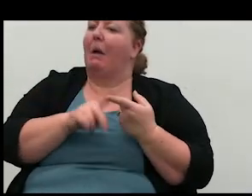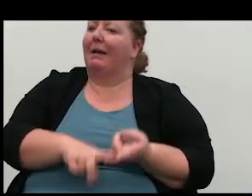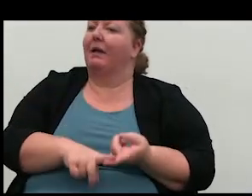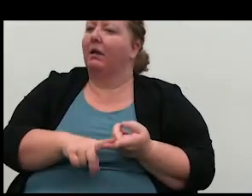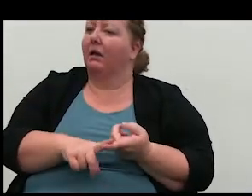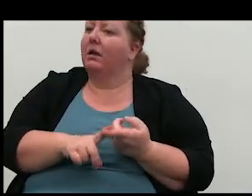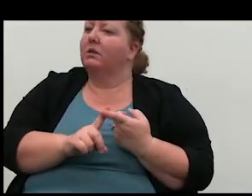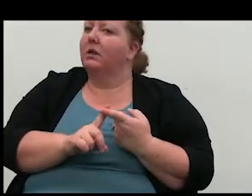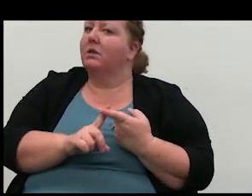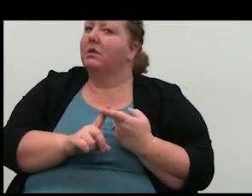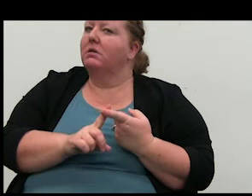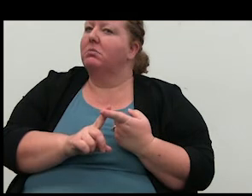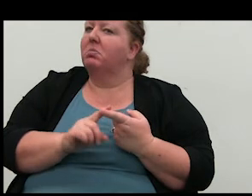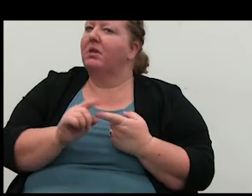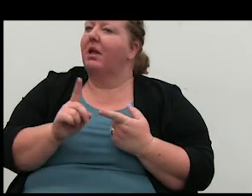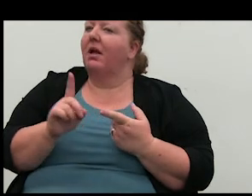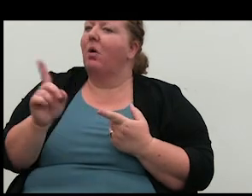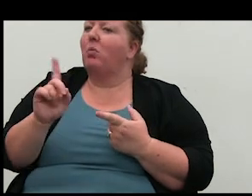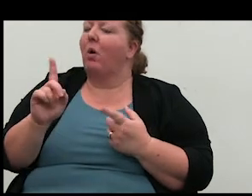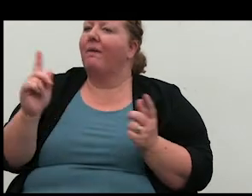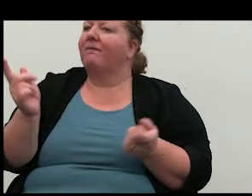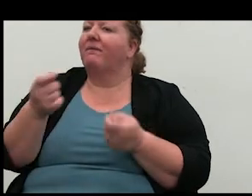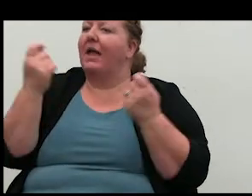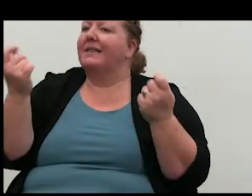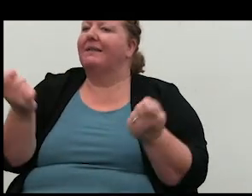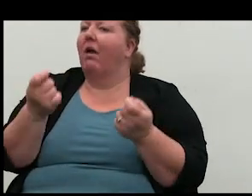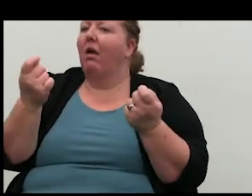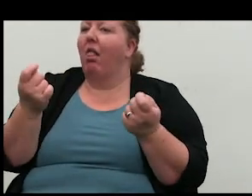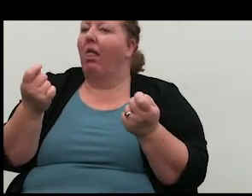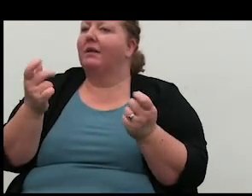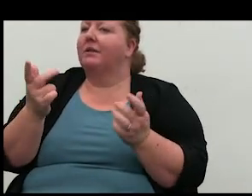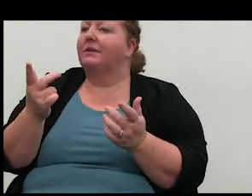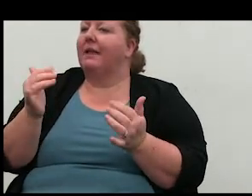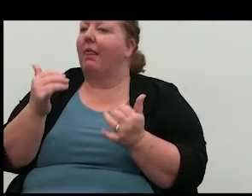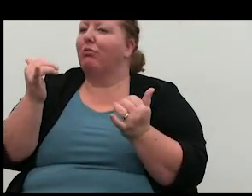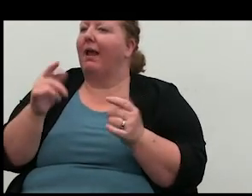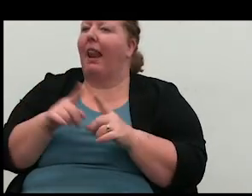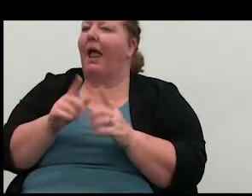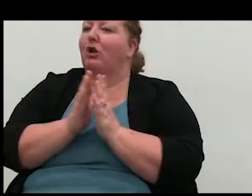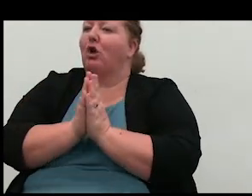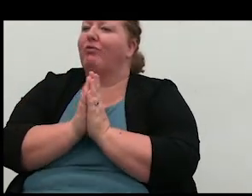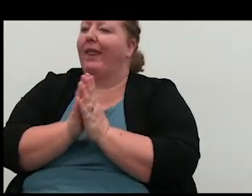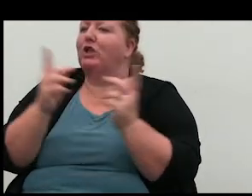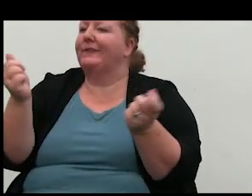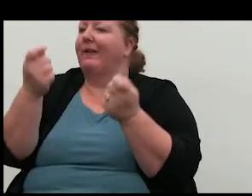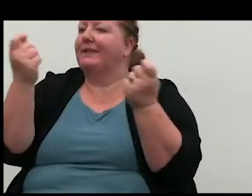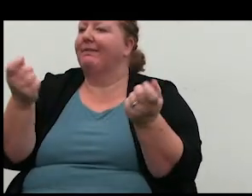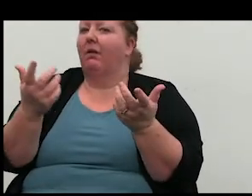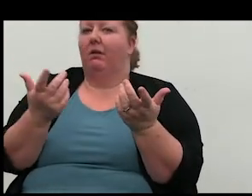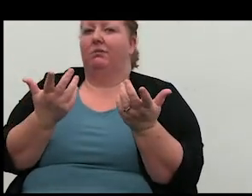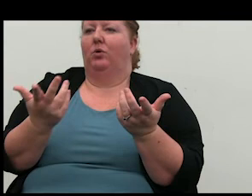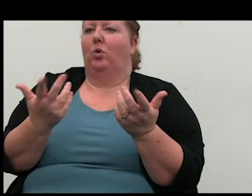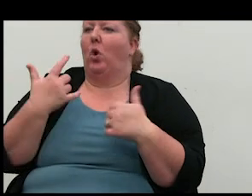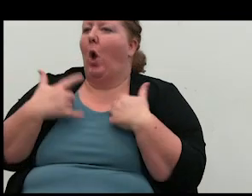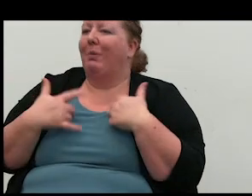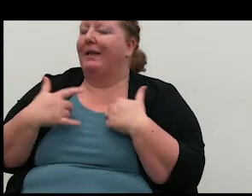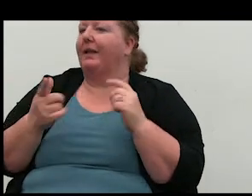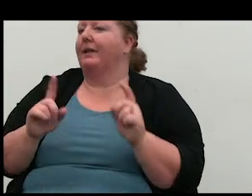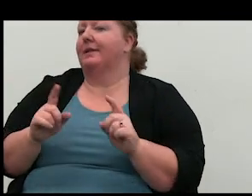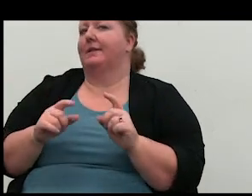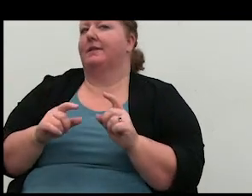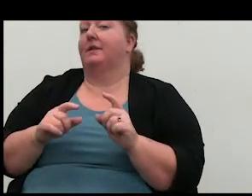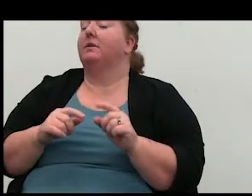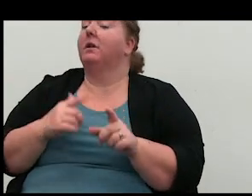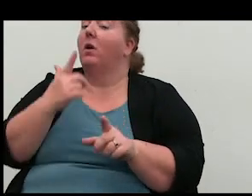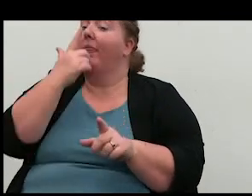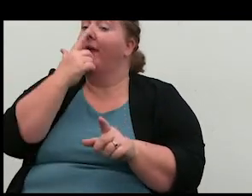what festivals do you celebrate? What religious festivals do you celebrate? What are your hobbies? So